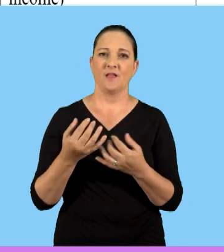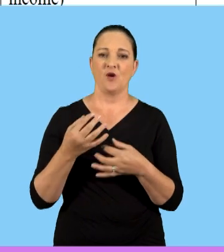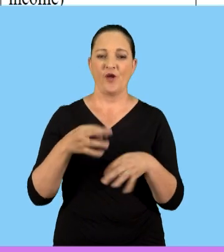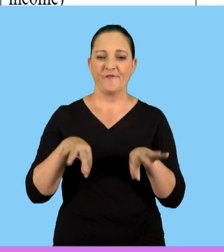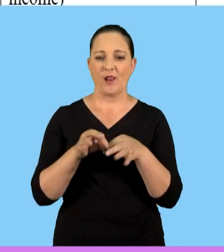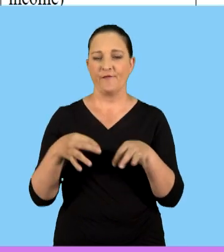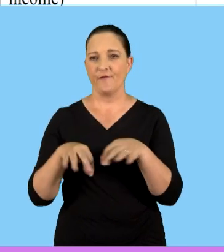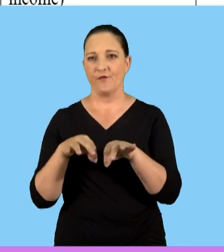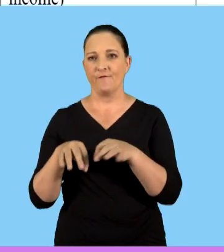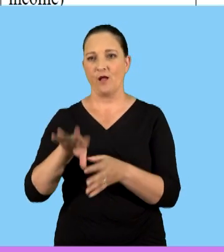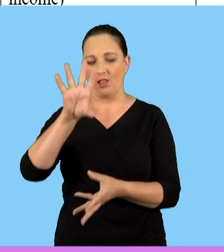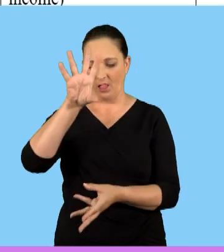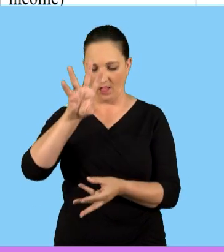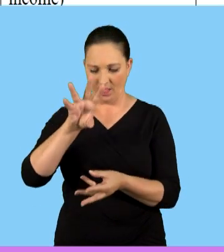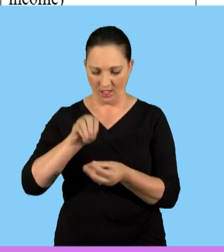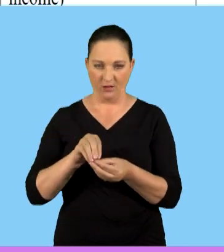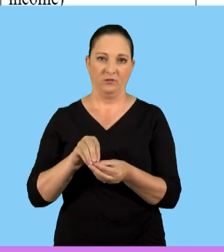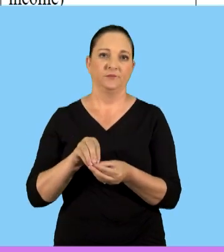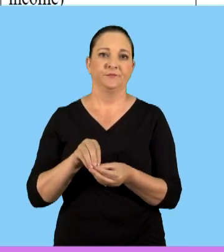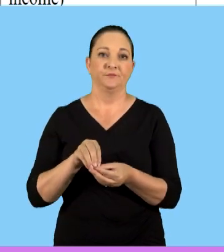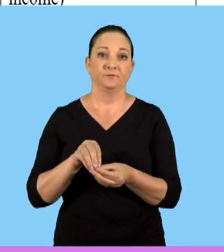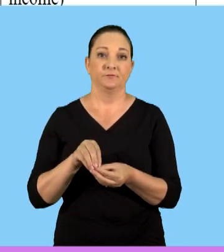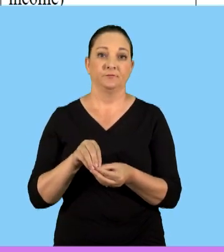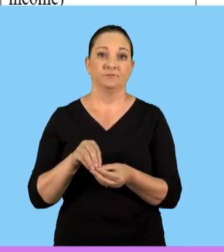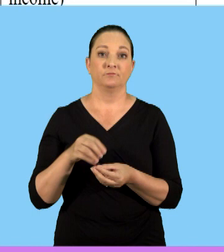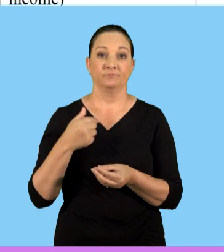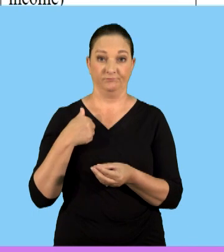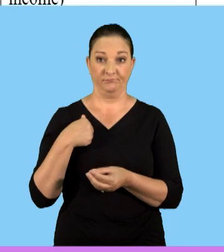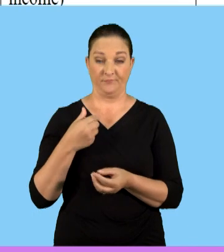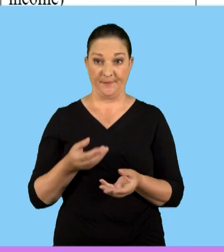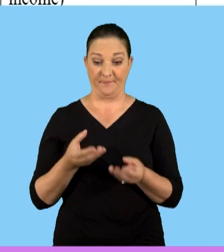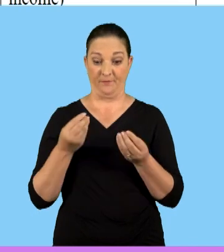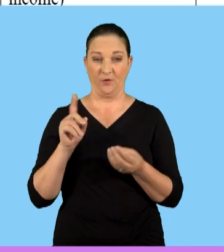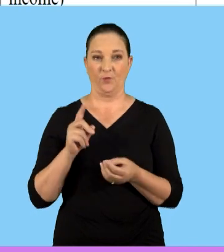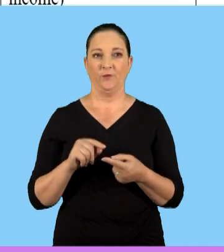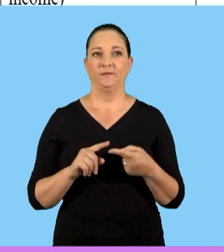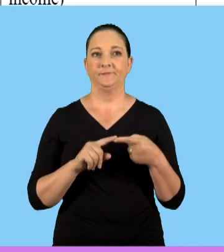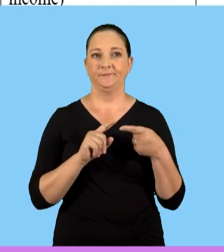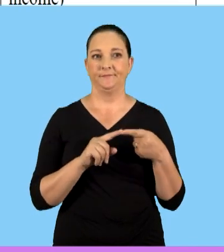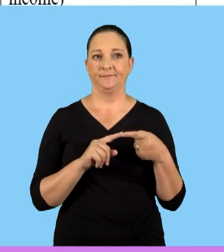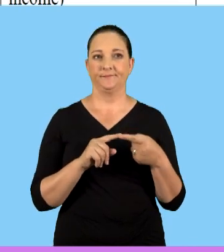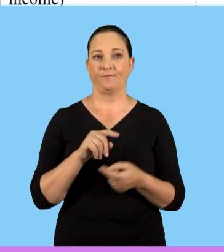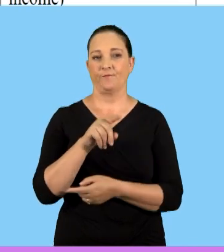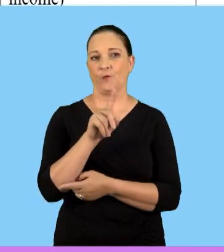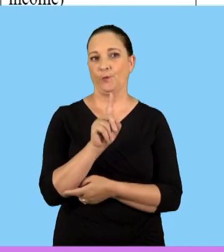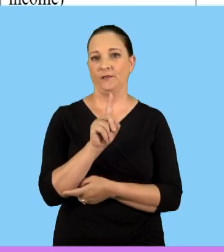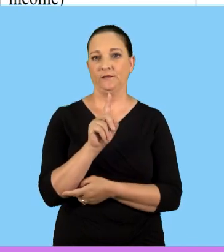the monthly expenditure column. And here, if I added them up, I got